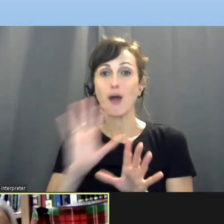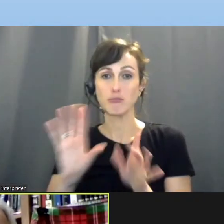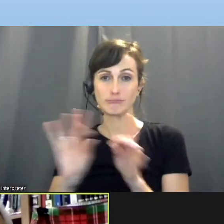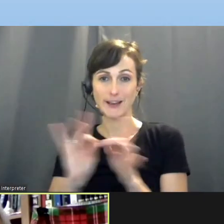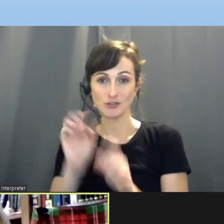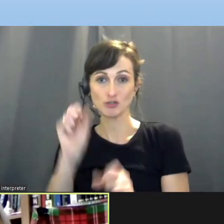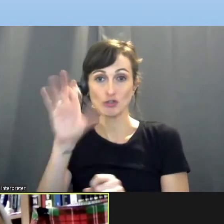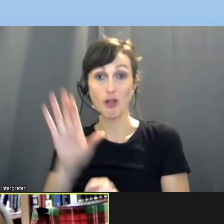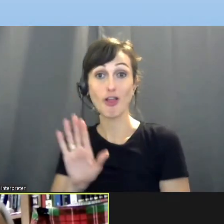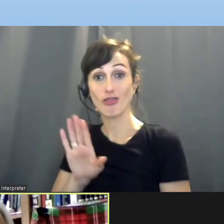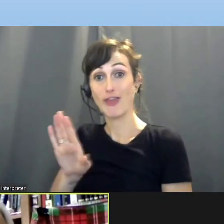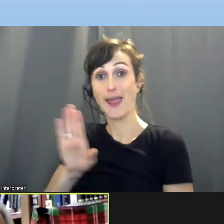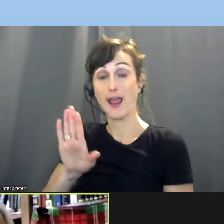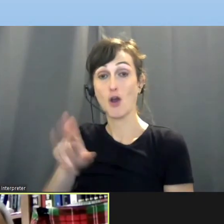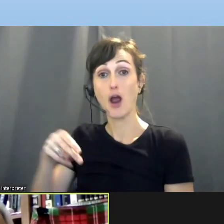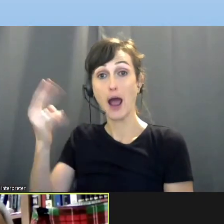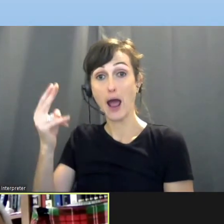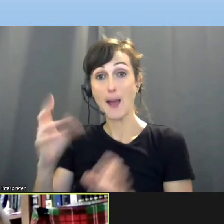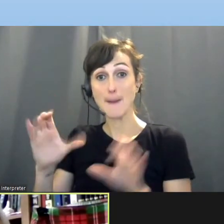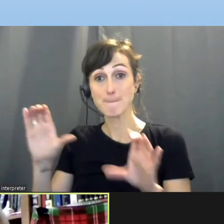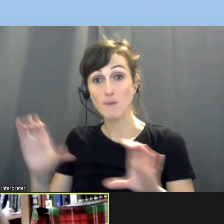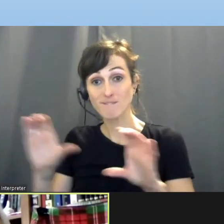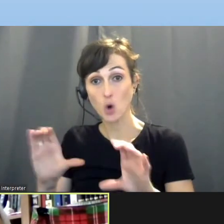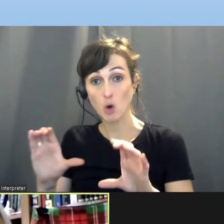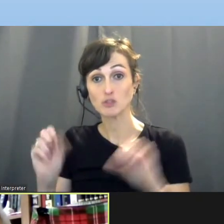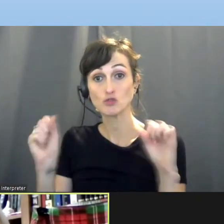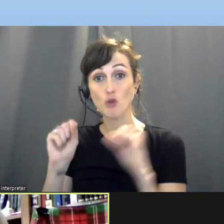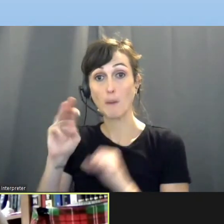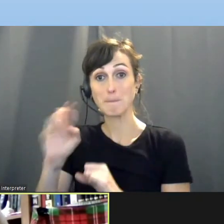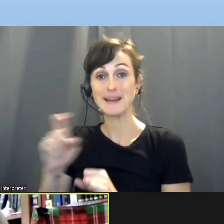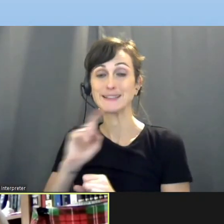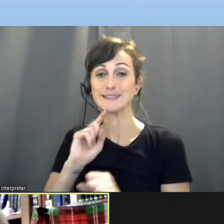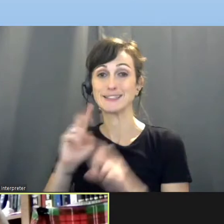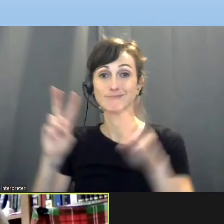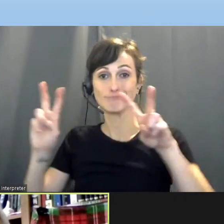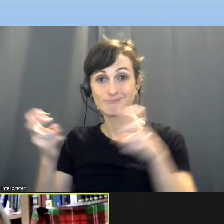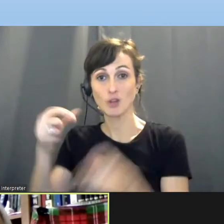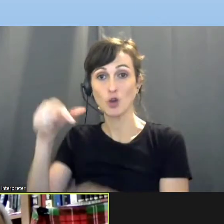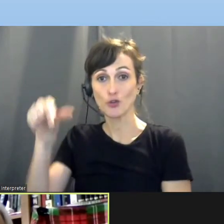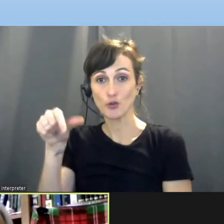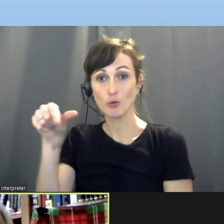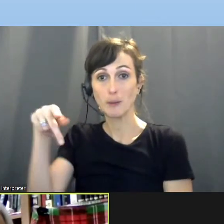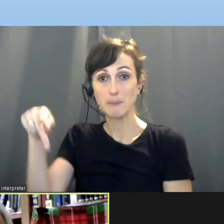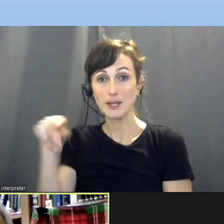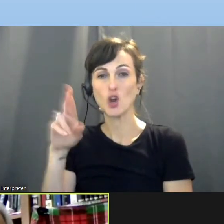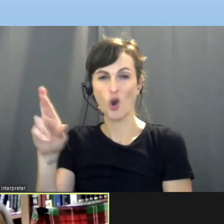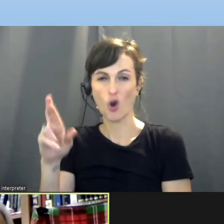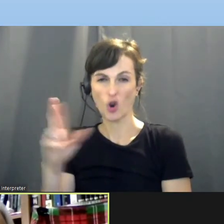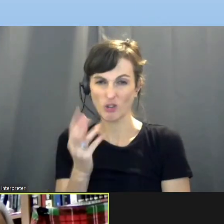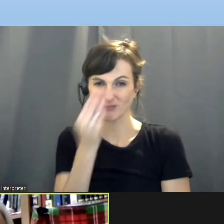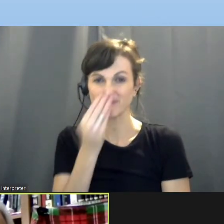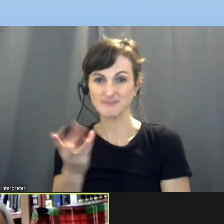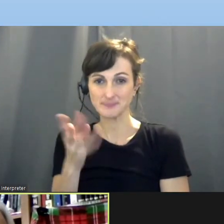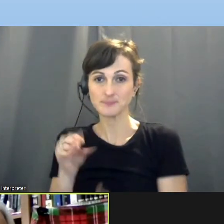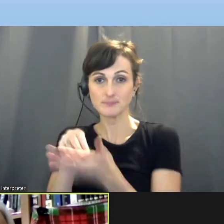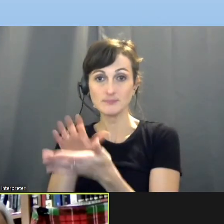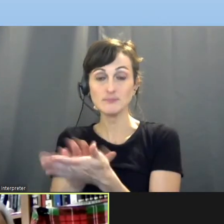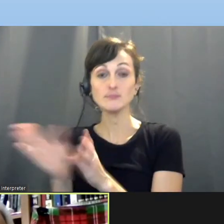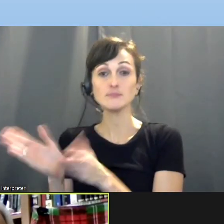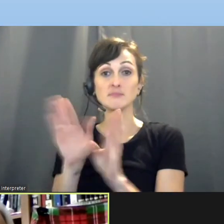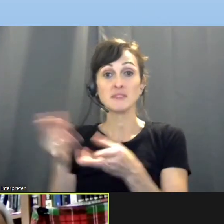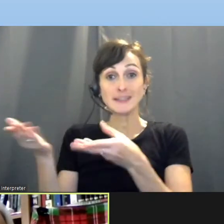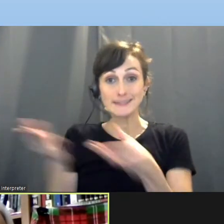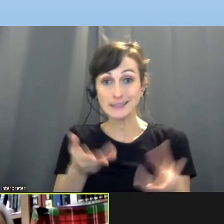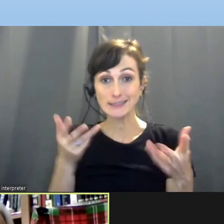their high performance cold mix is titled QPR. I just want to make note of that. Delivered